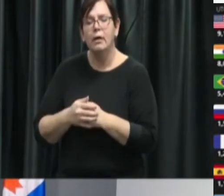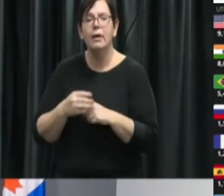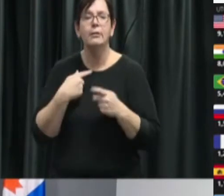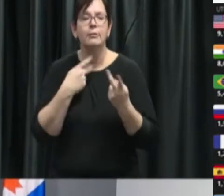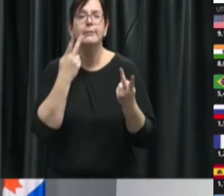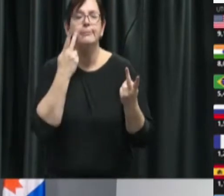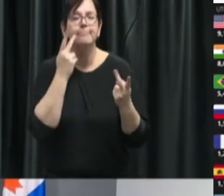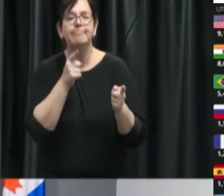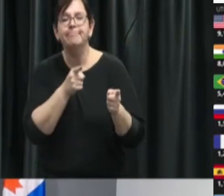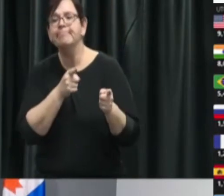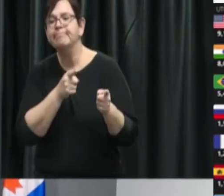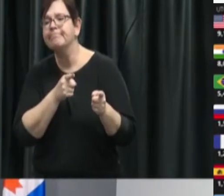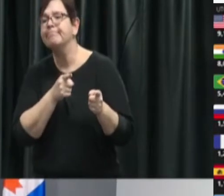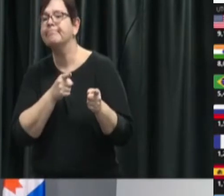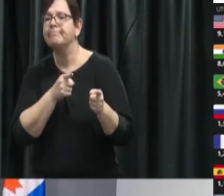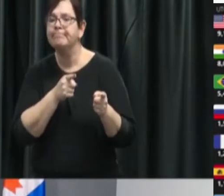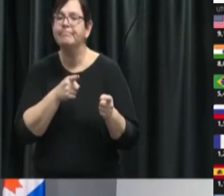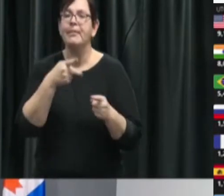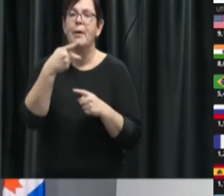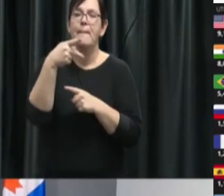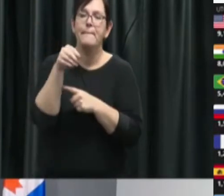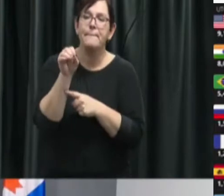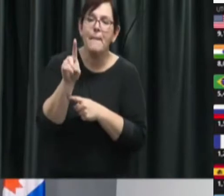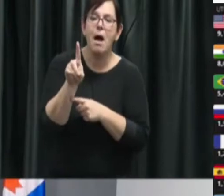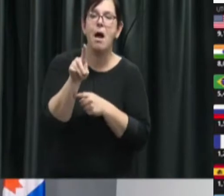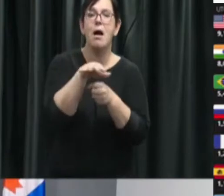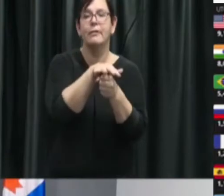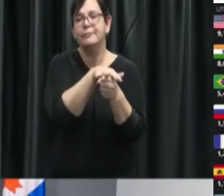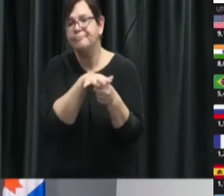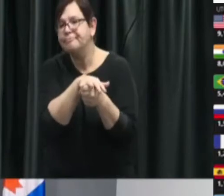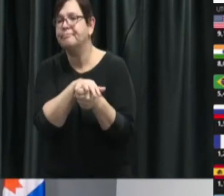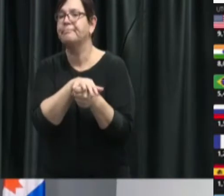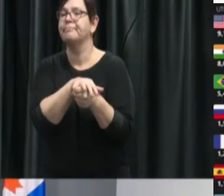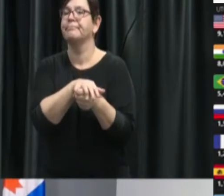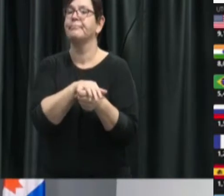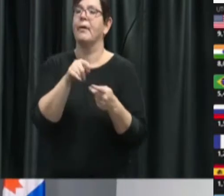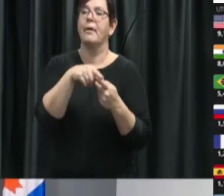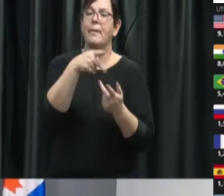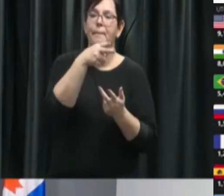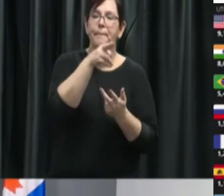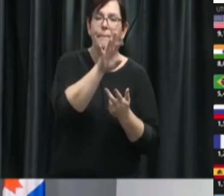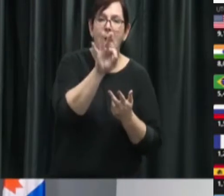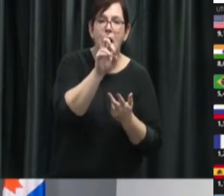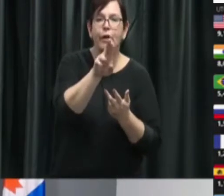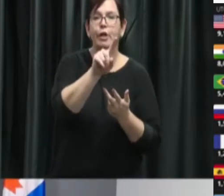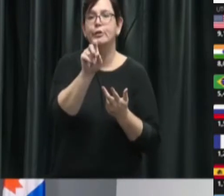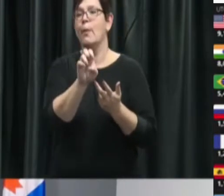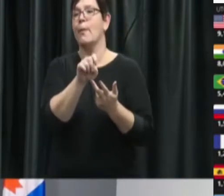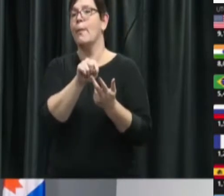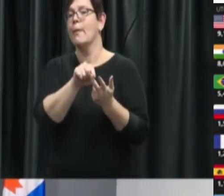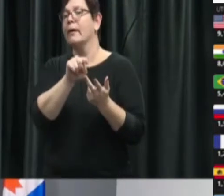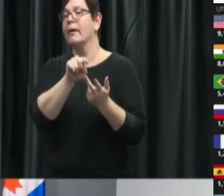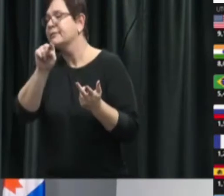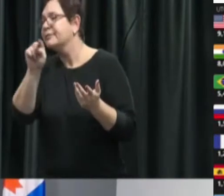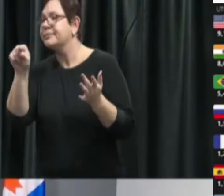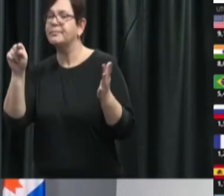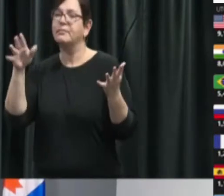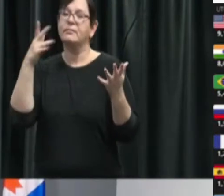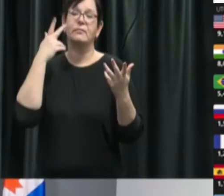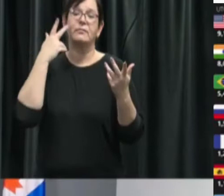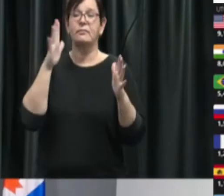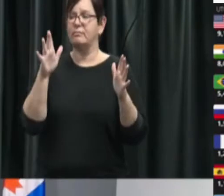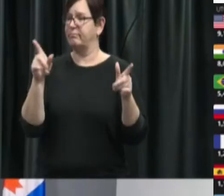hot zones and buffer zones around them. And we've seen other jurisdictions just go to, straight out lockdown. As you can